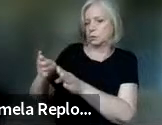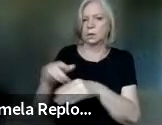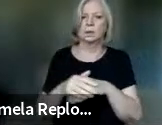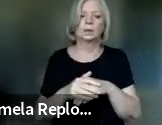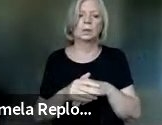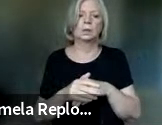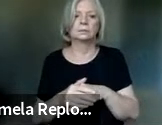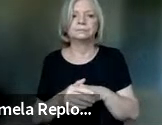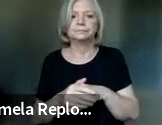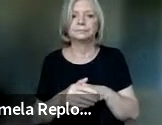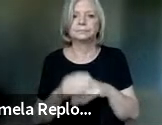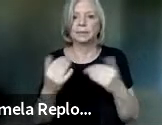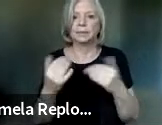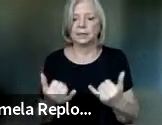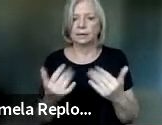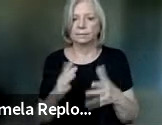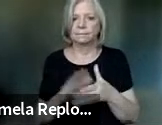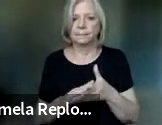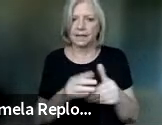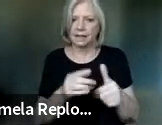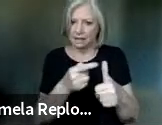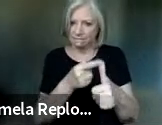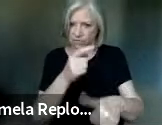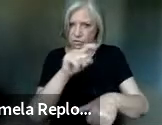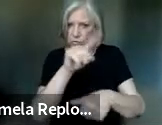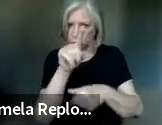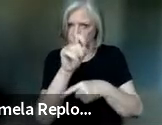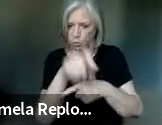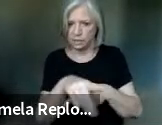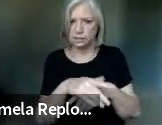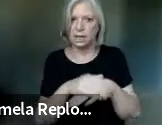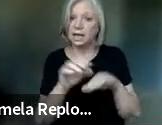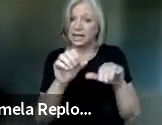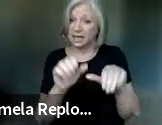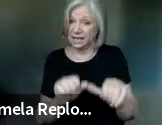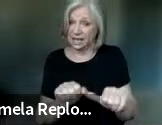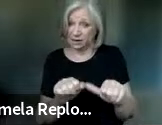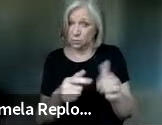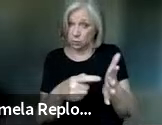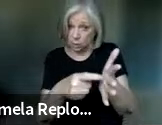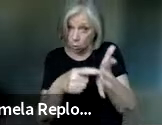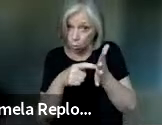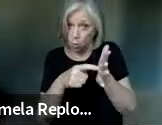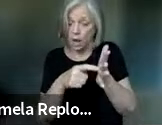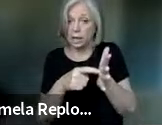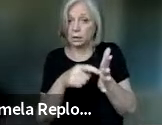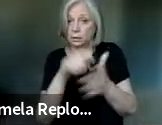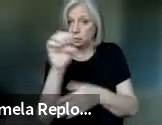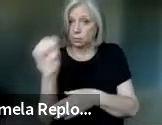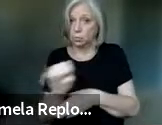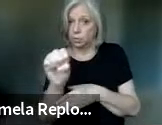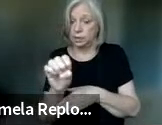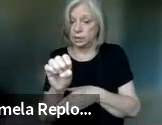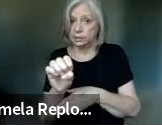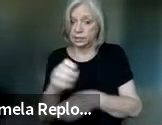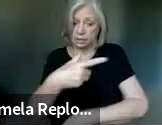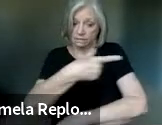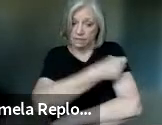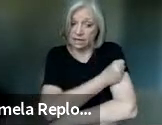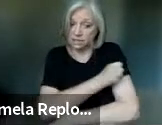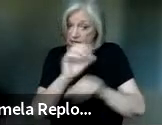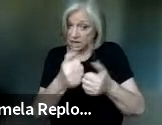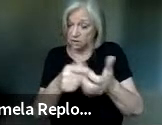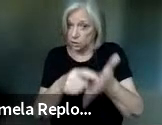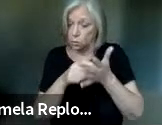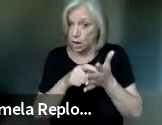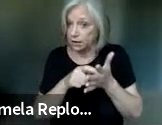this section, but the first question, as you can see right there, can we imply our employees be vaccinated? I'll give you a short answer,